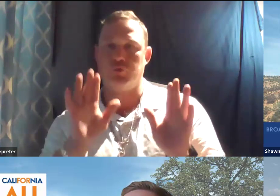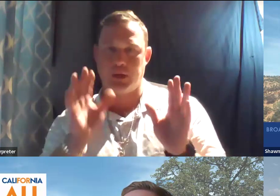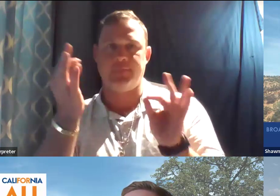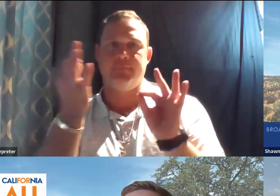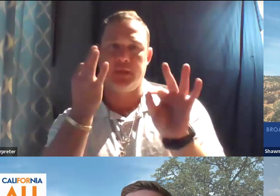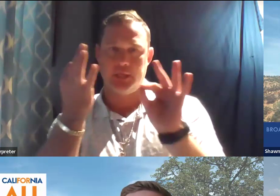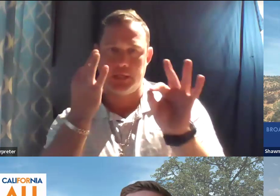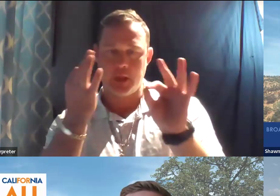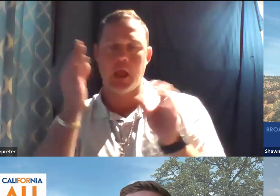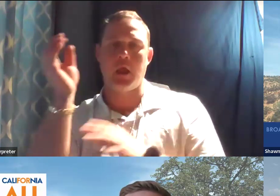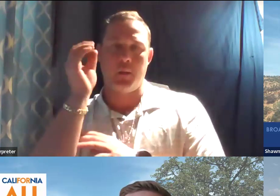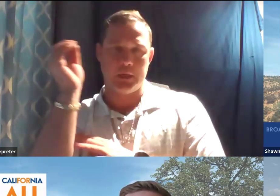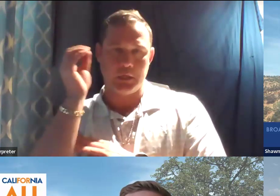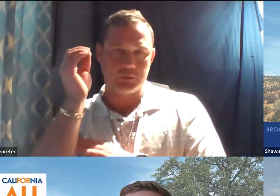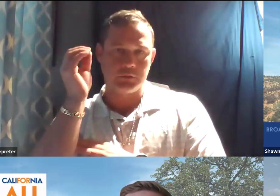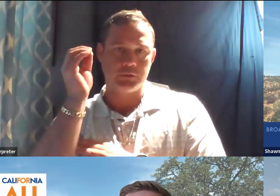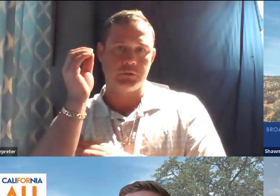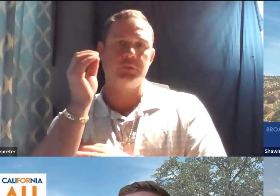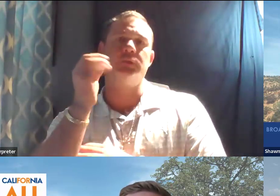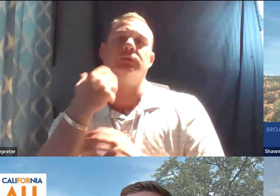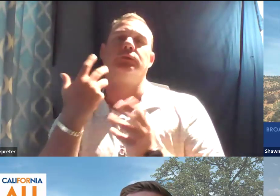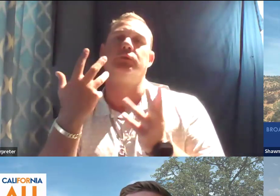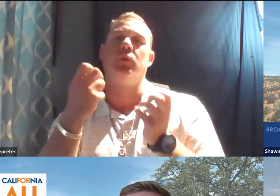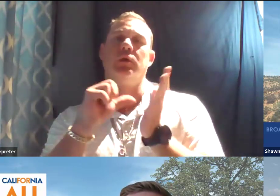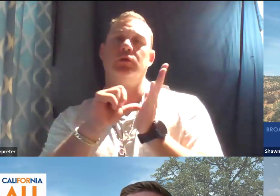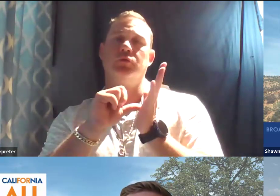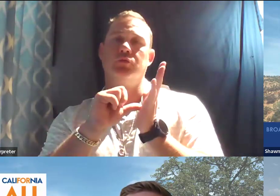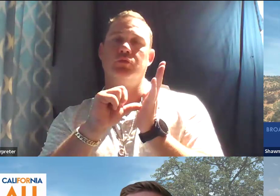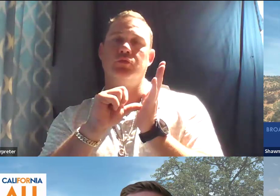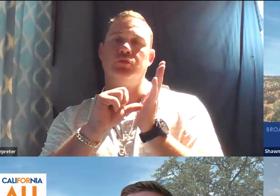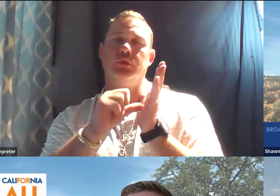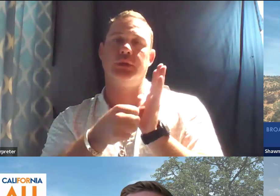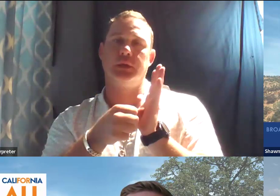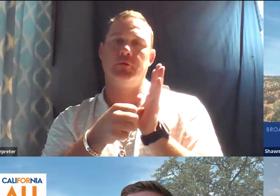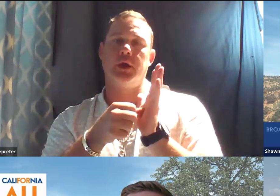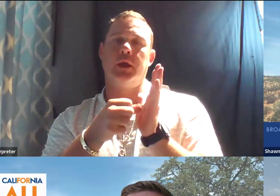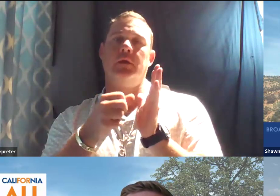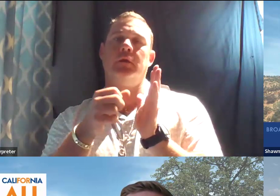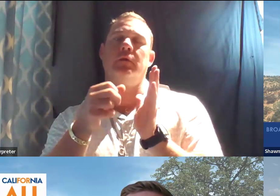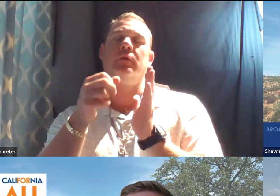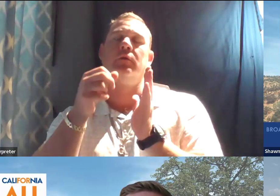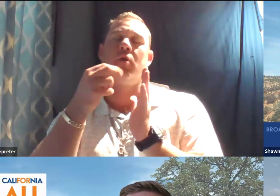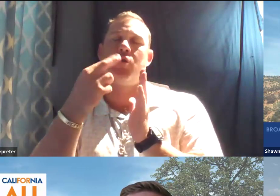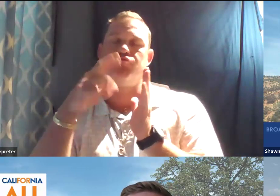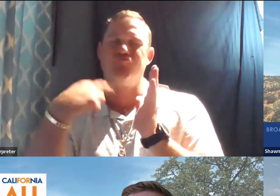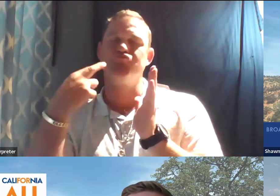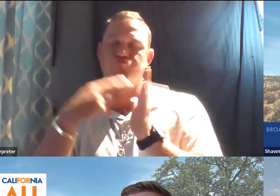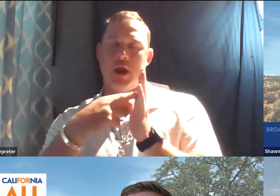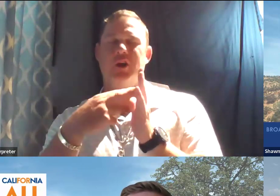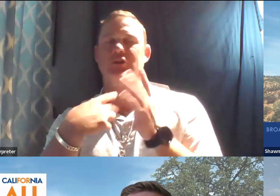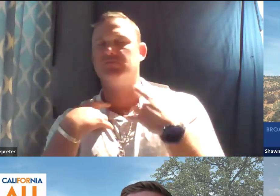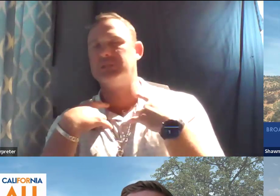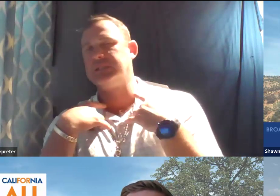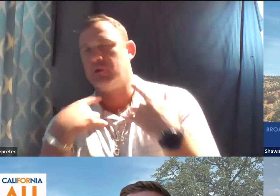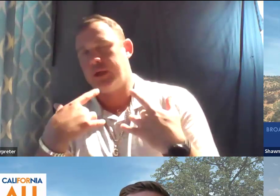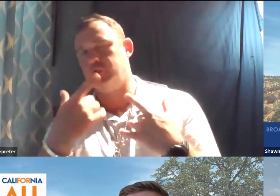and opinions as well. I just wanted to reiterate here on record just some of our key considerations that you guys should also